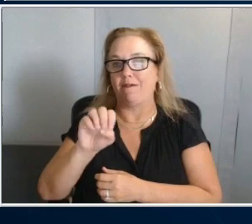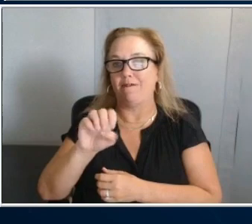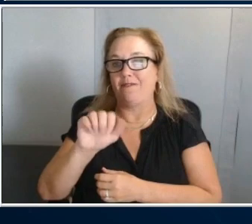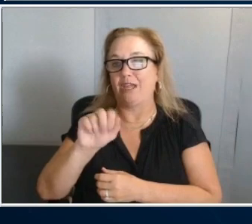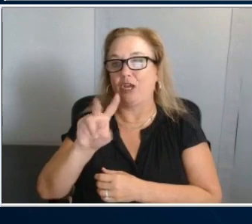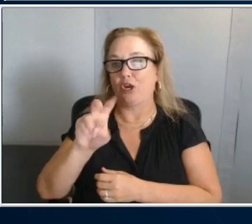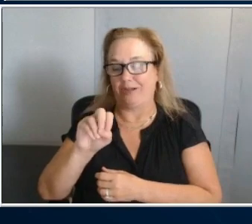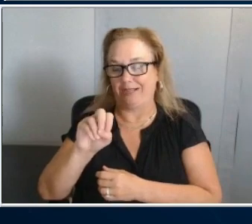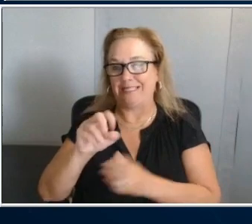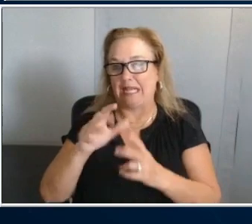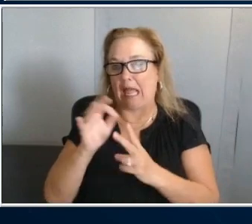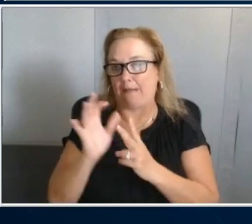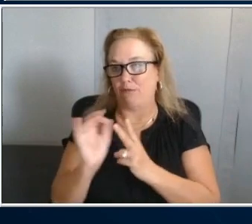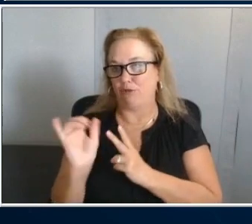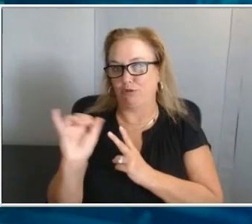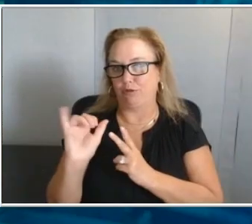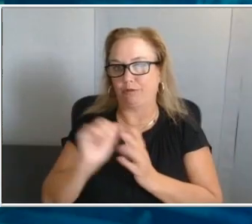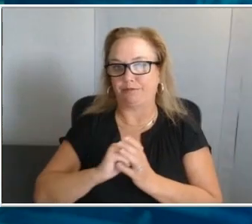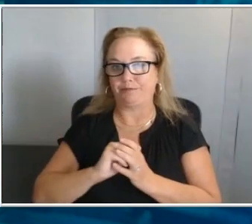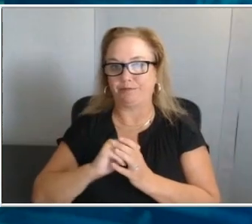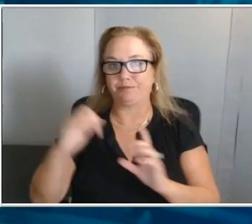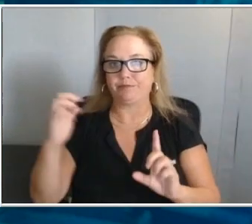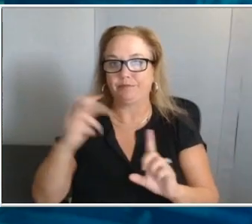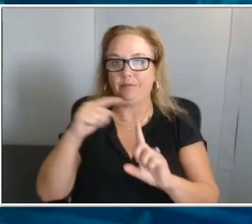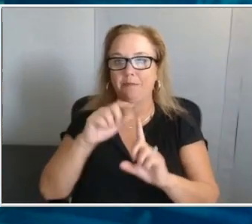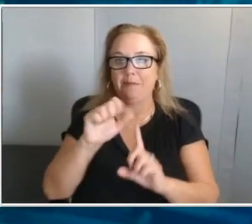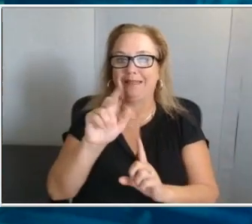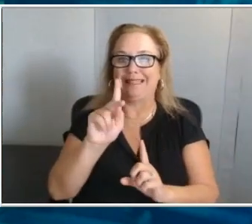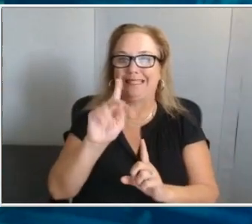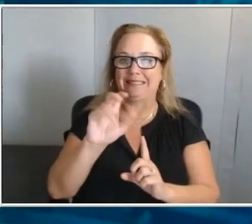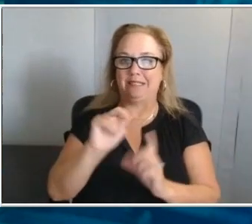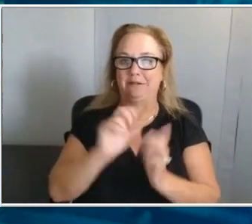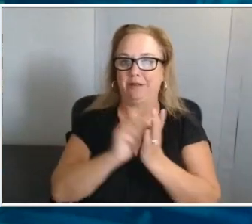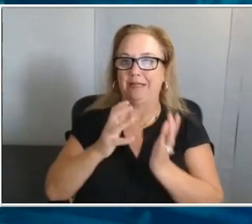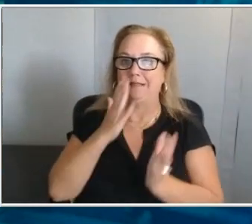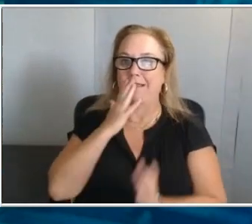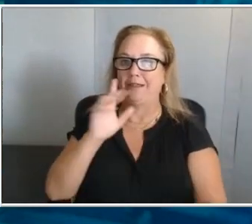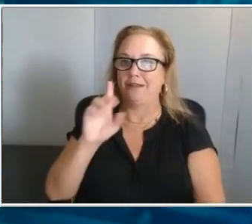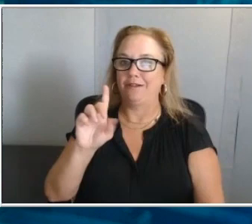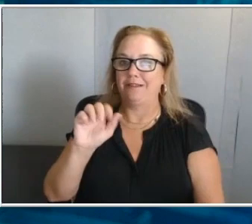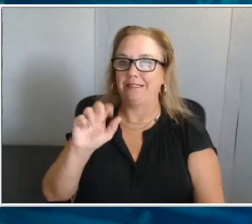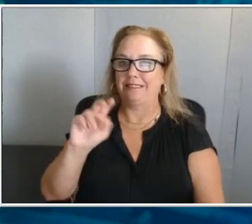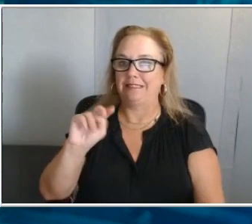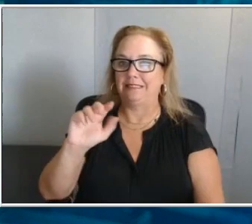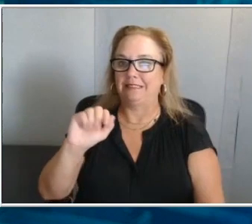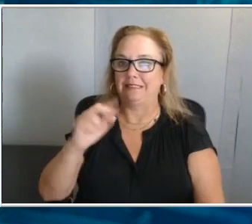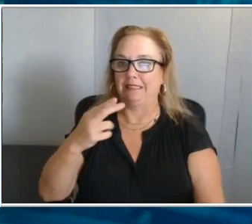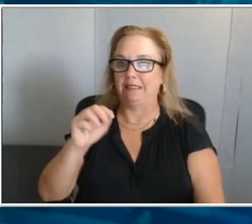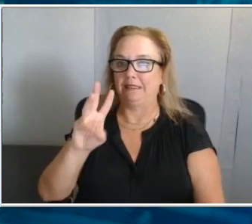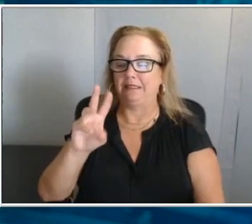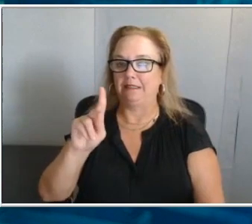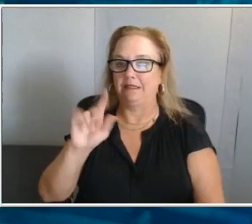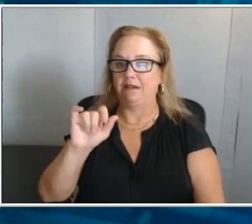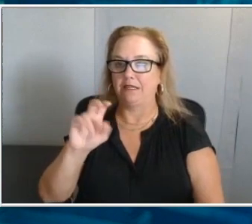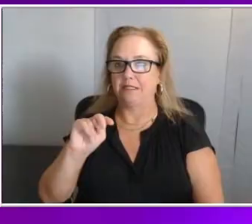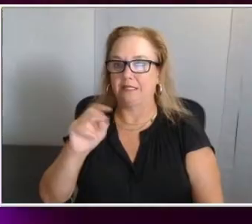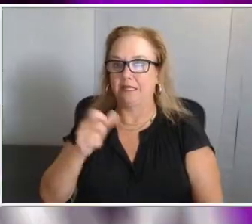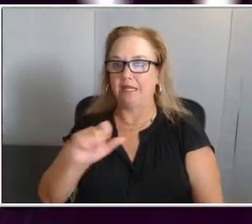it back to our skin removal discussion that we're having. Thank you, Dr. Hawkinson. Yeah. Do we have any reporter questions today?